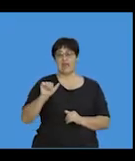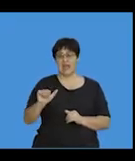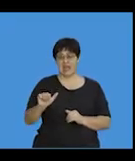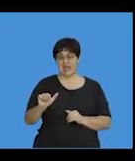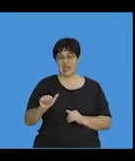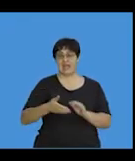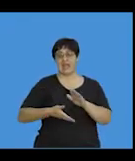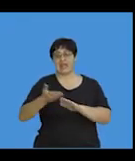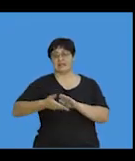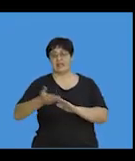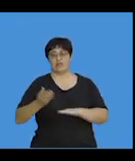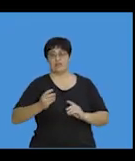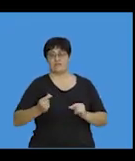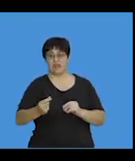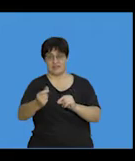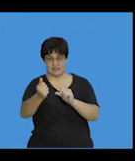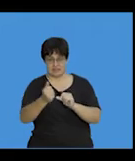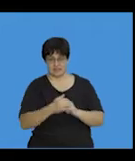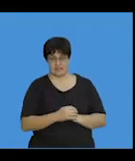A is acceleration.